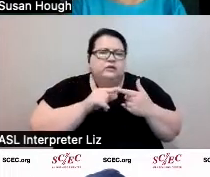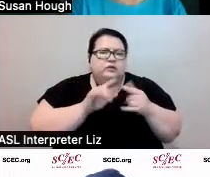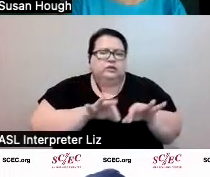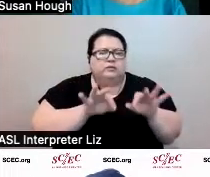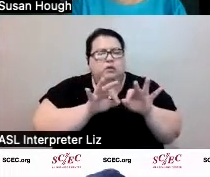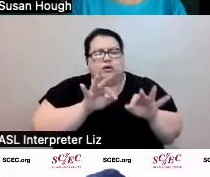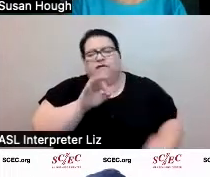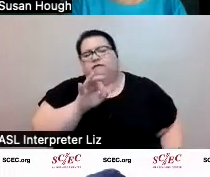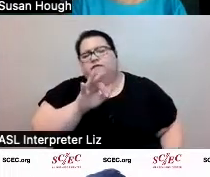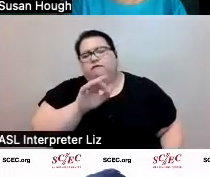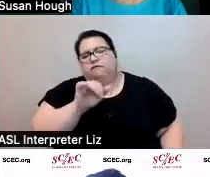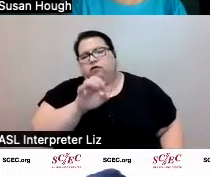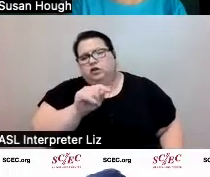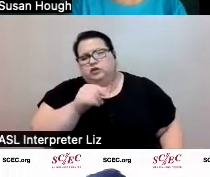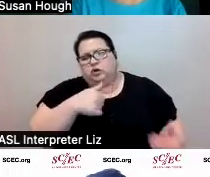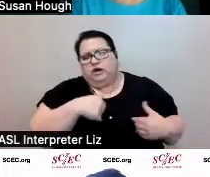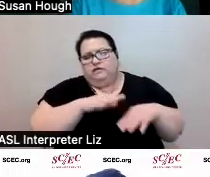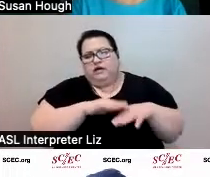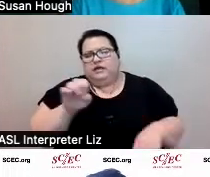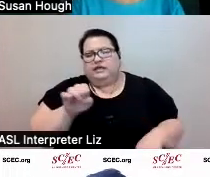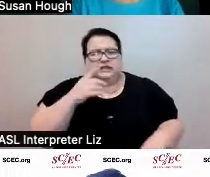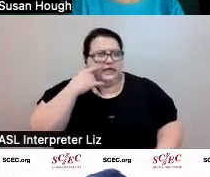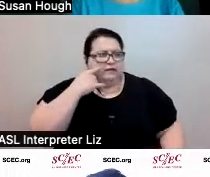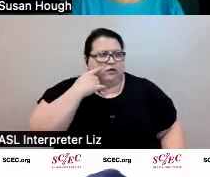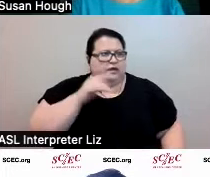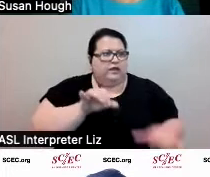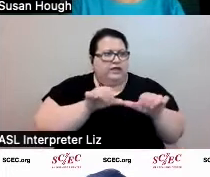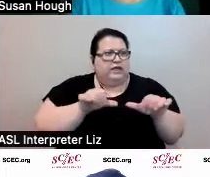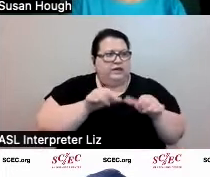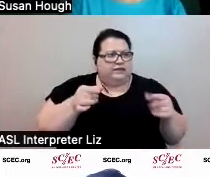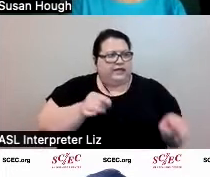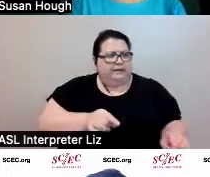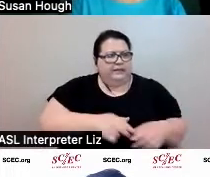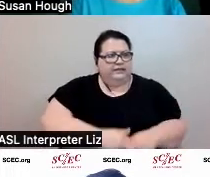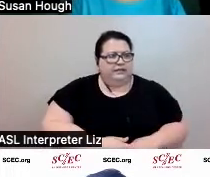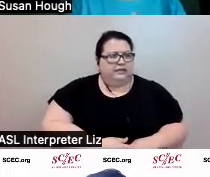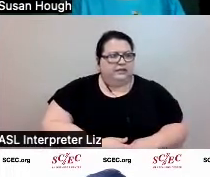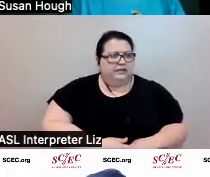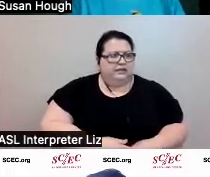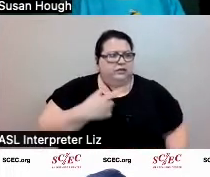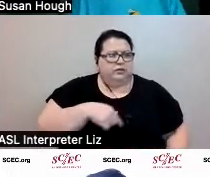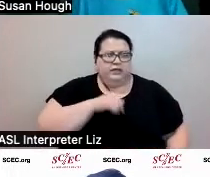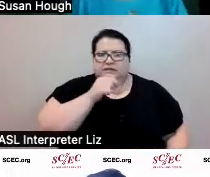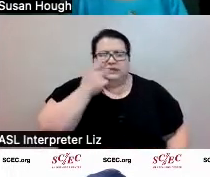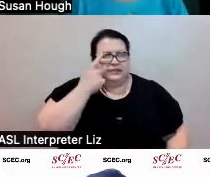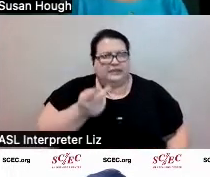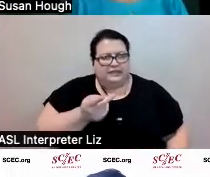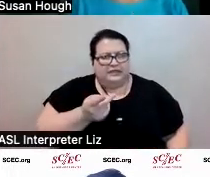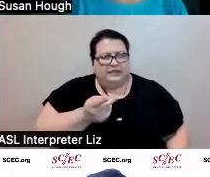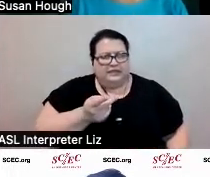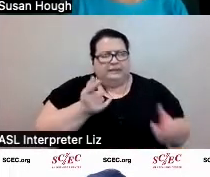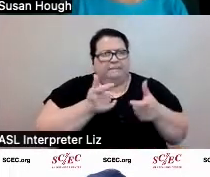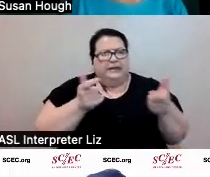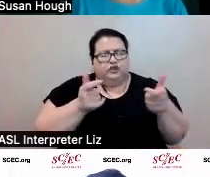faults along this Eastern California shear zone. And as it happens, we haven't seen